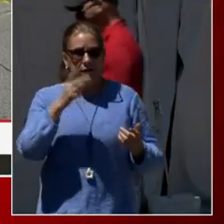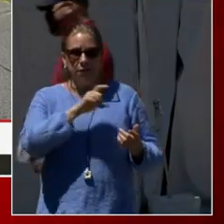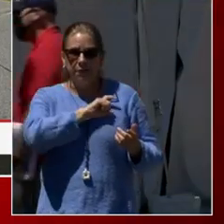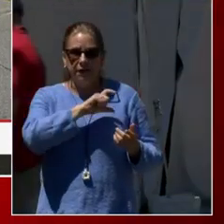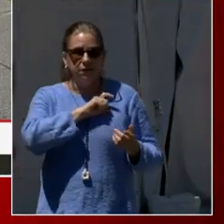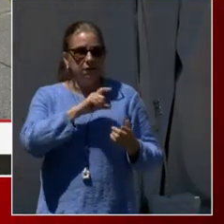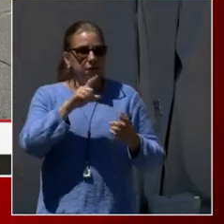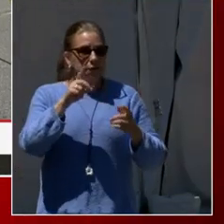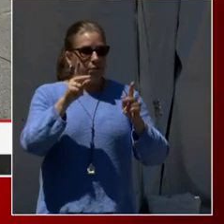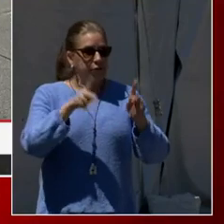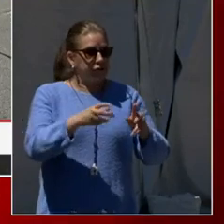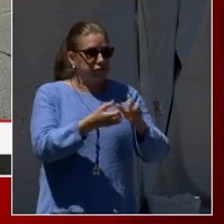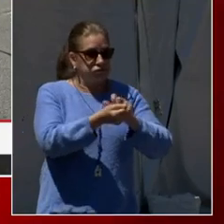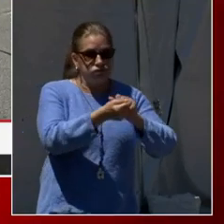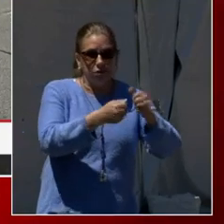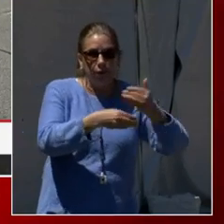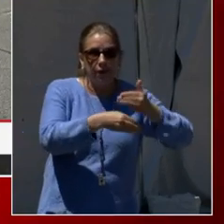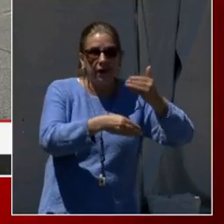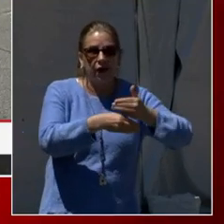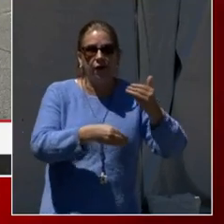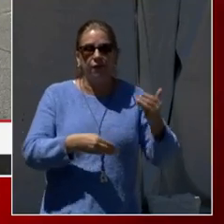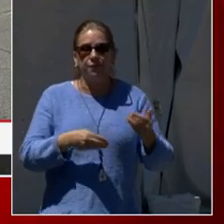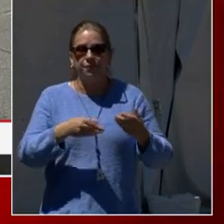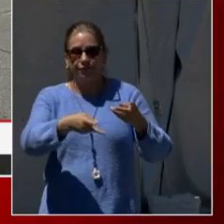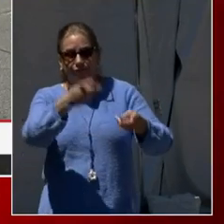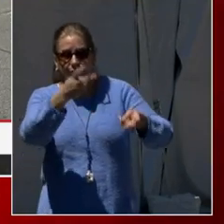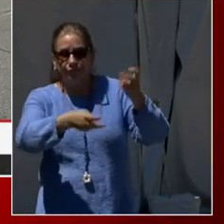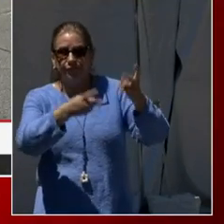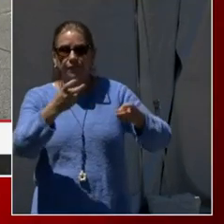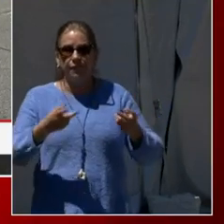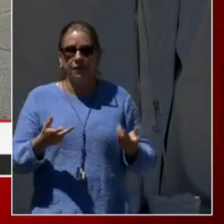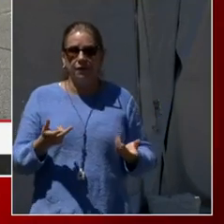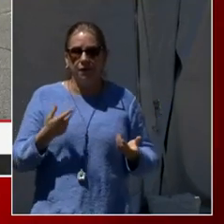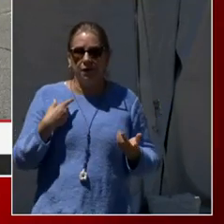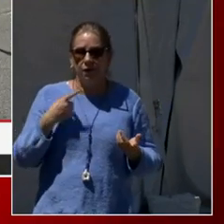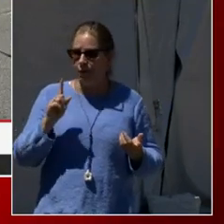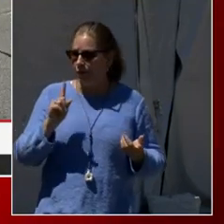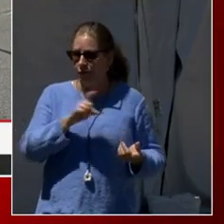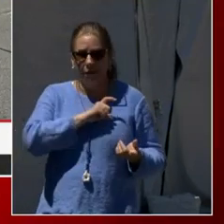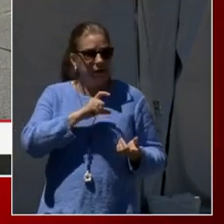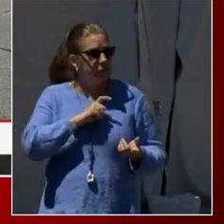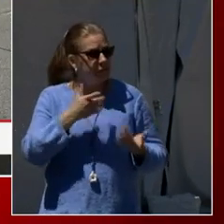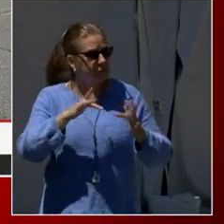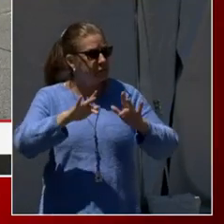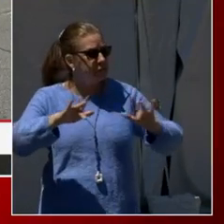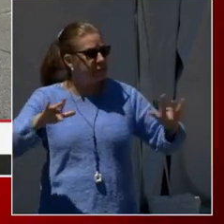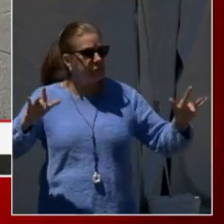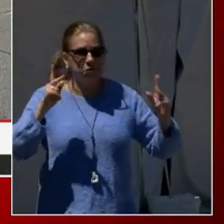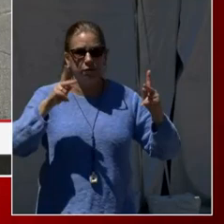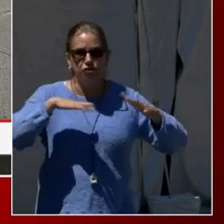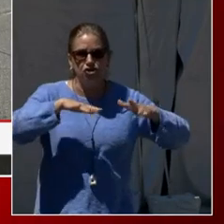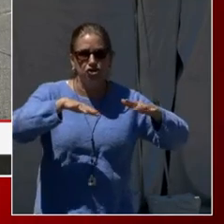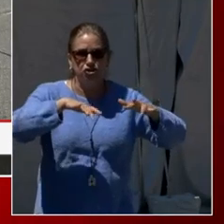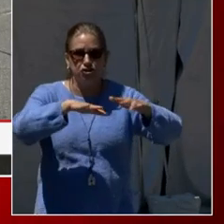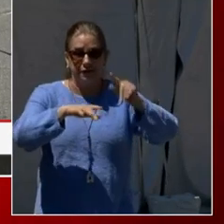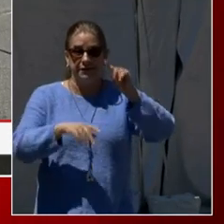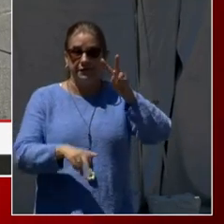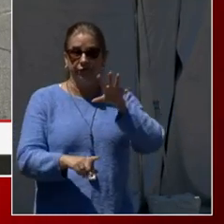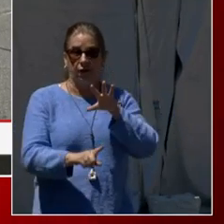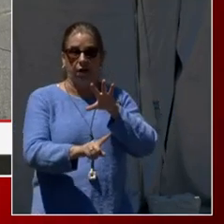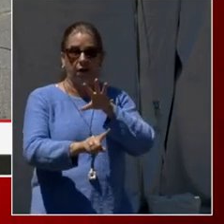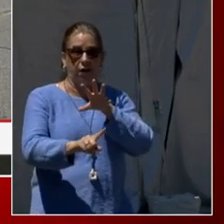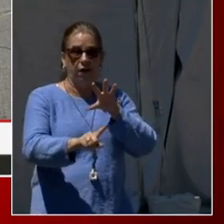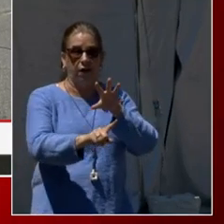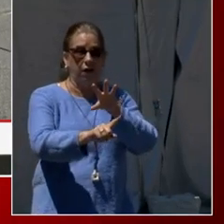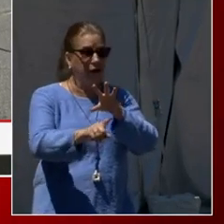and merchandise were being stolen. Is this possibly an overreaction to the inauguration incident when there